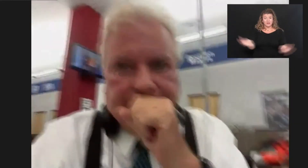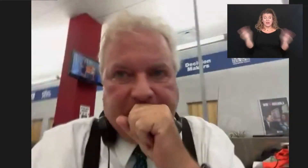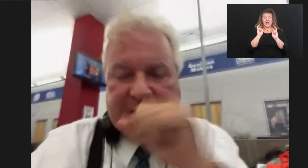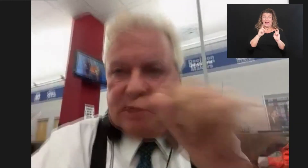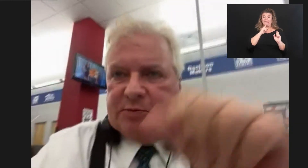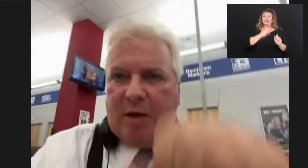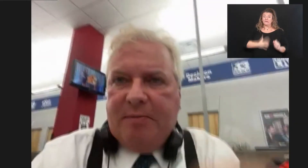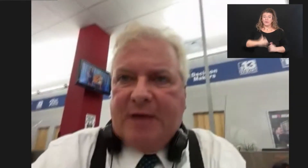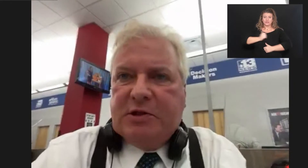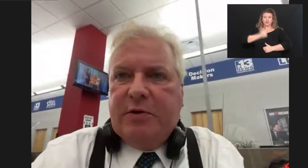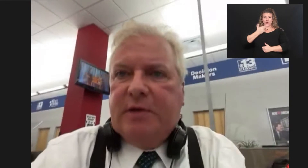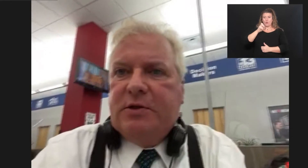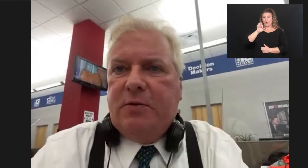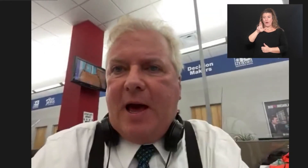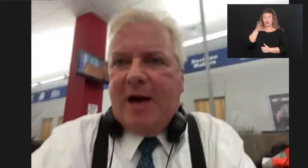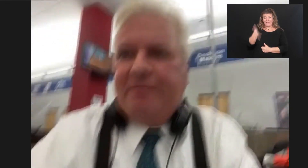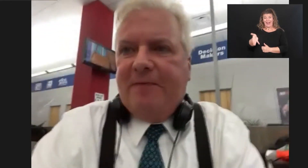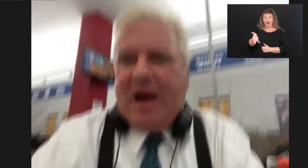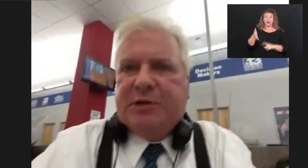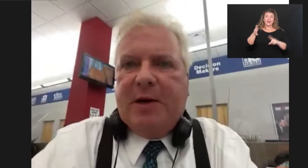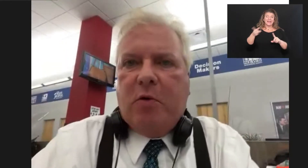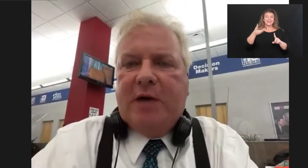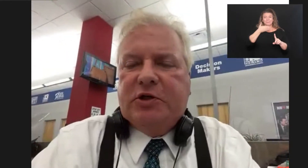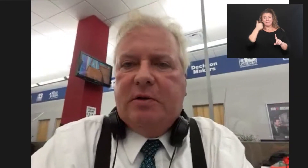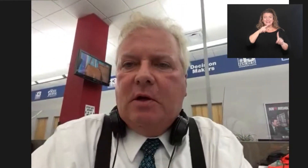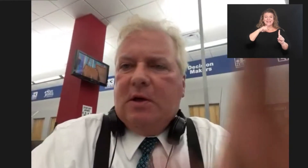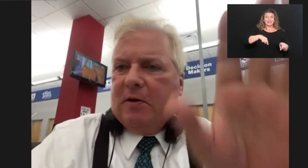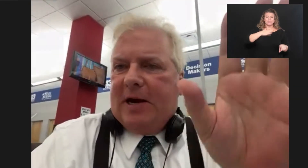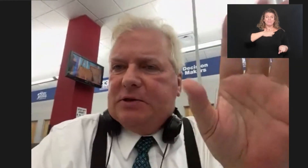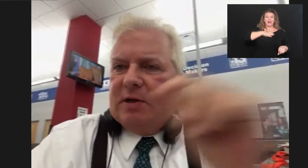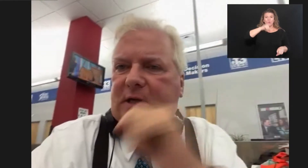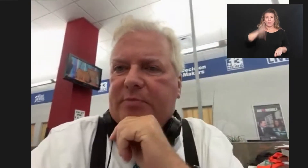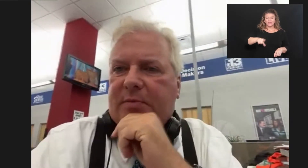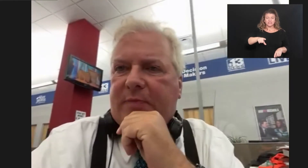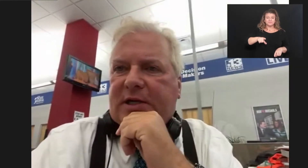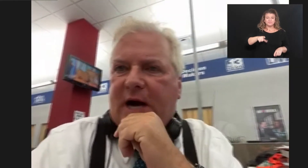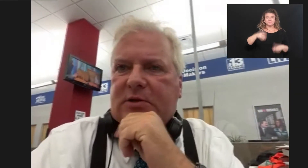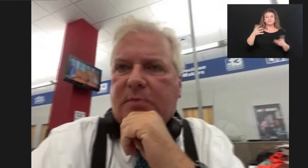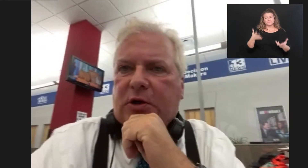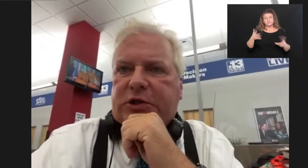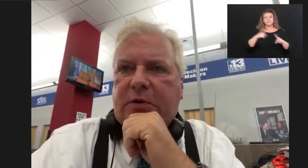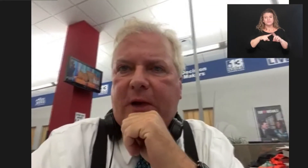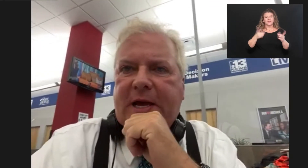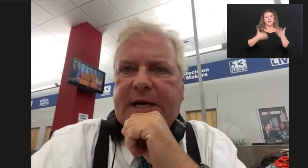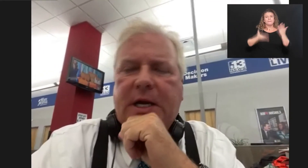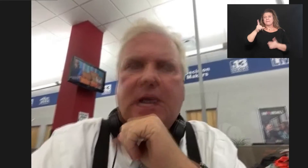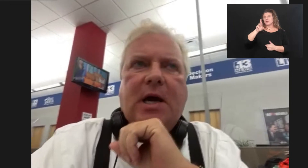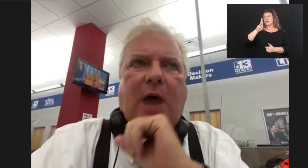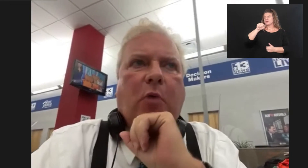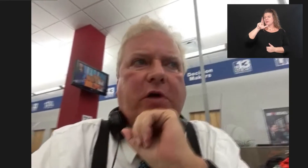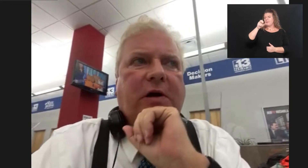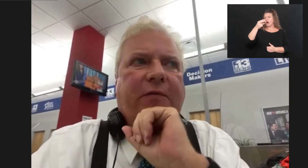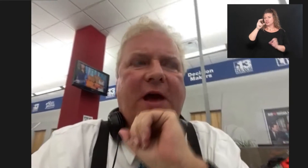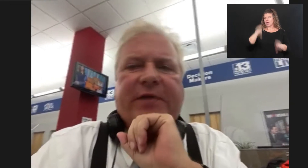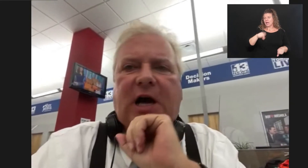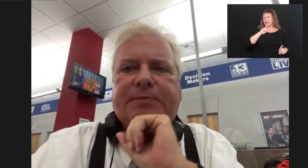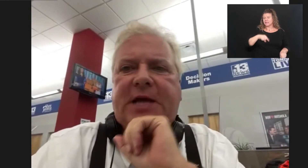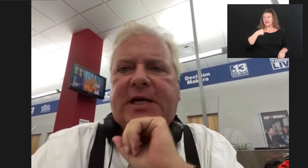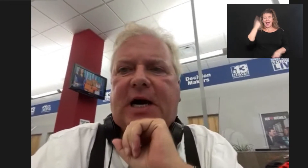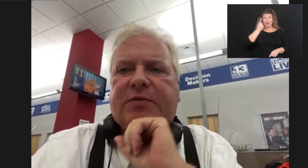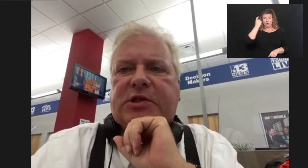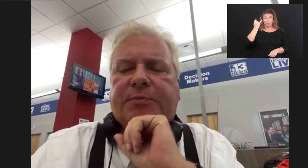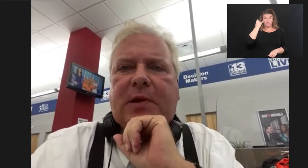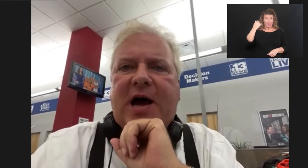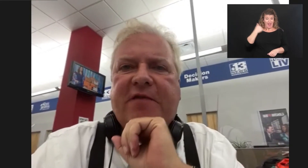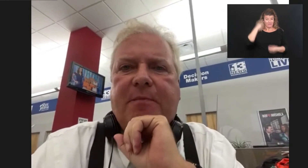here because he's probably best suited to ask my question or answer it, but maybe Dr. Marsh can weigh in. I'm wondering if we have an